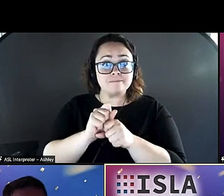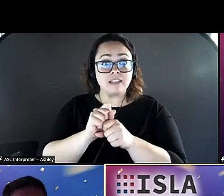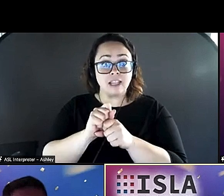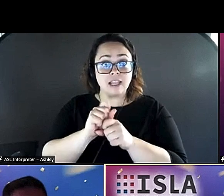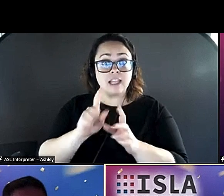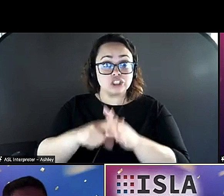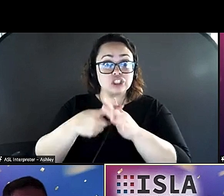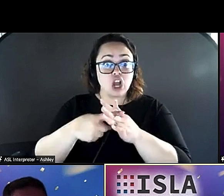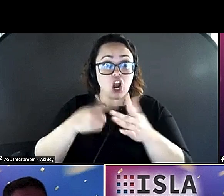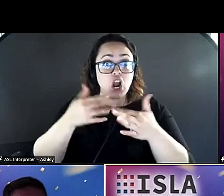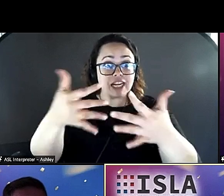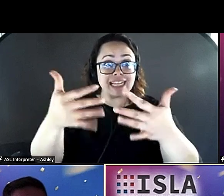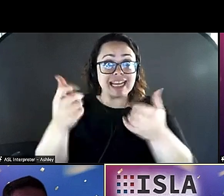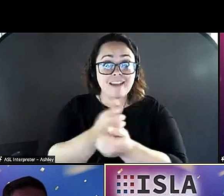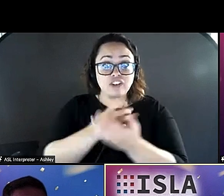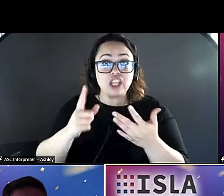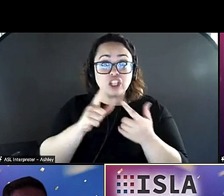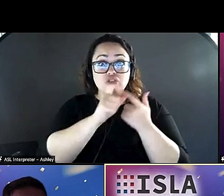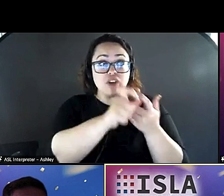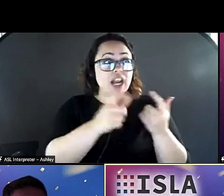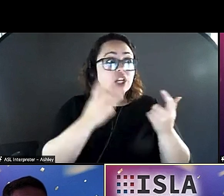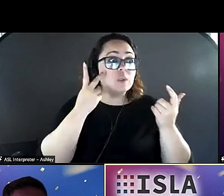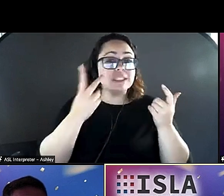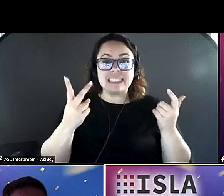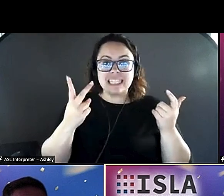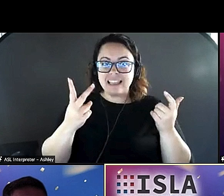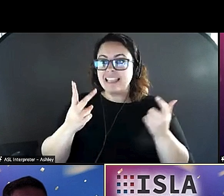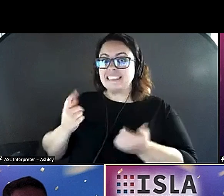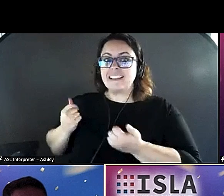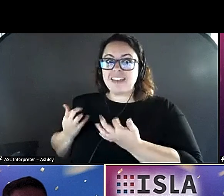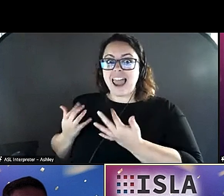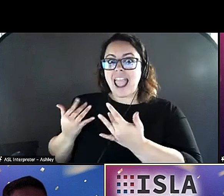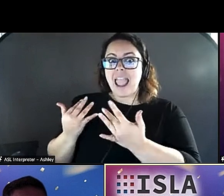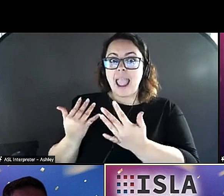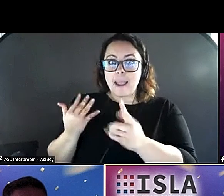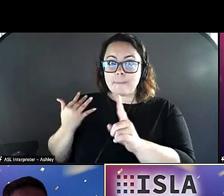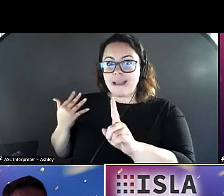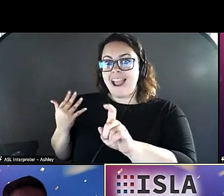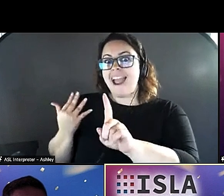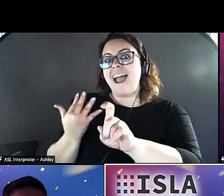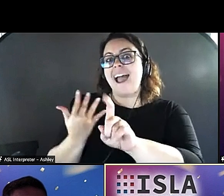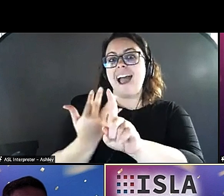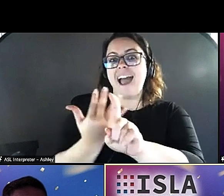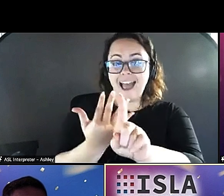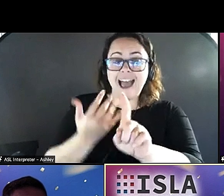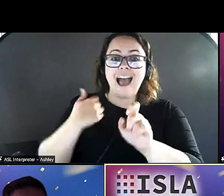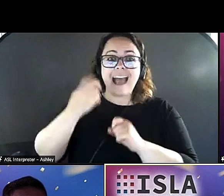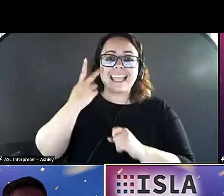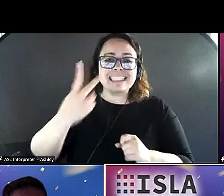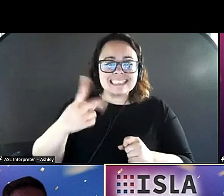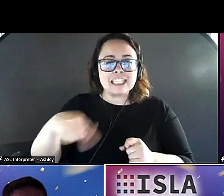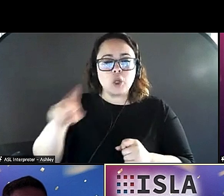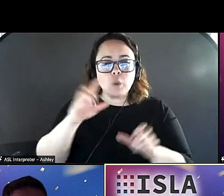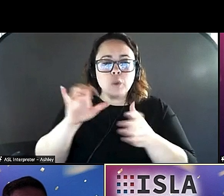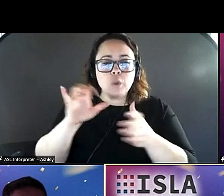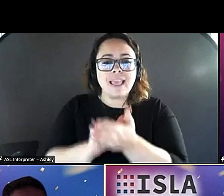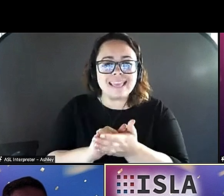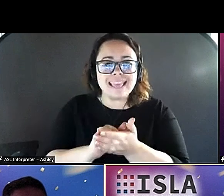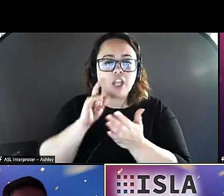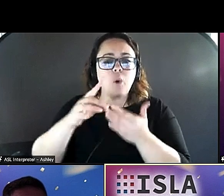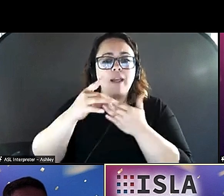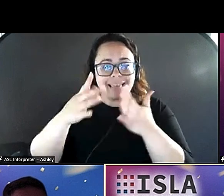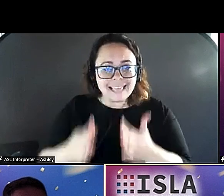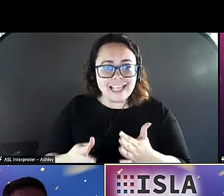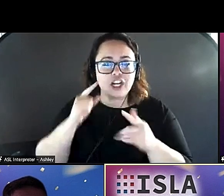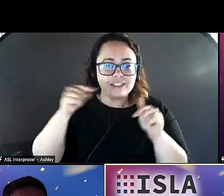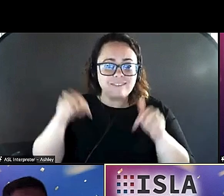trailblazing. Like, imagine that you're running and you see this flame coming behind you, right? In cybersecurity, I can visualize you guys doing that. So